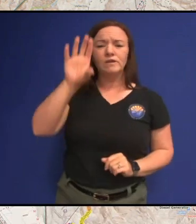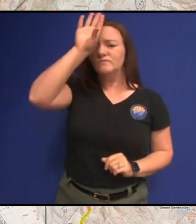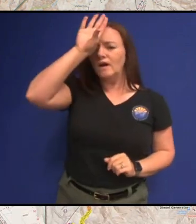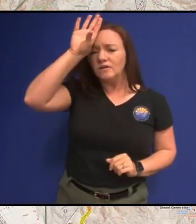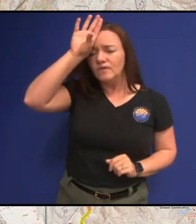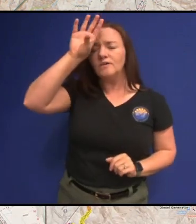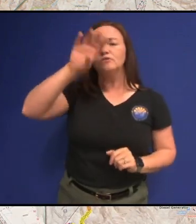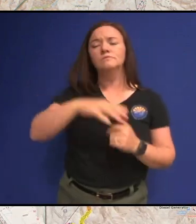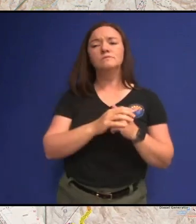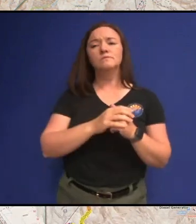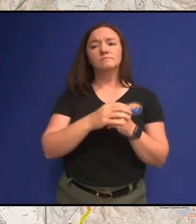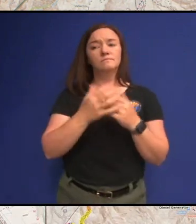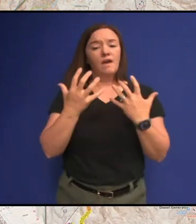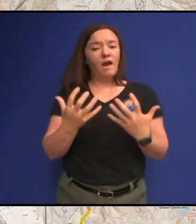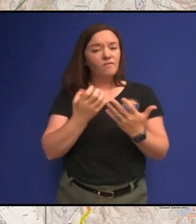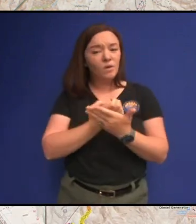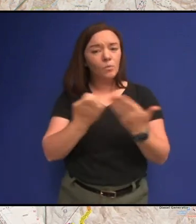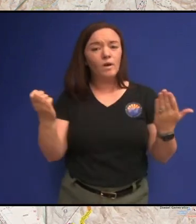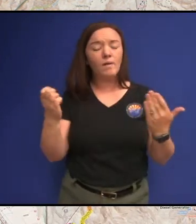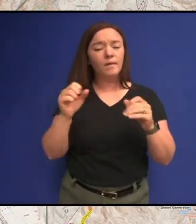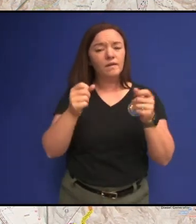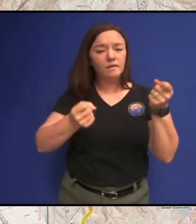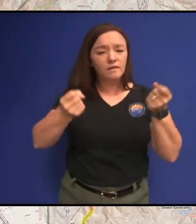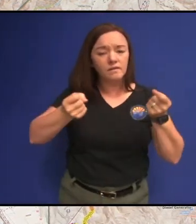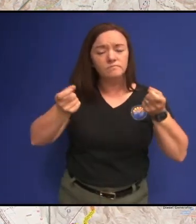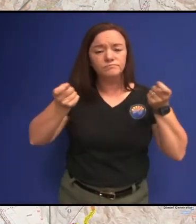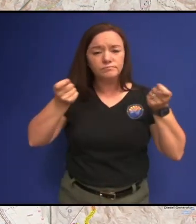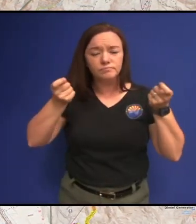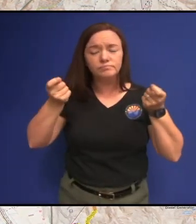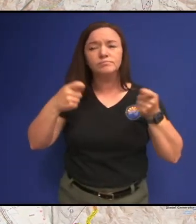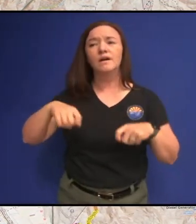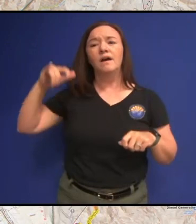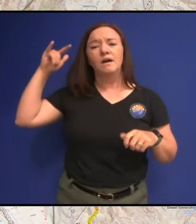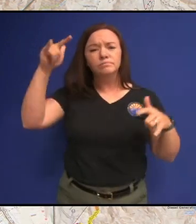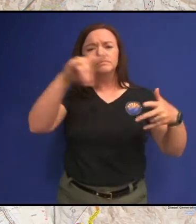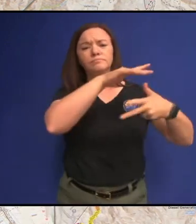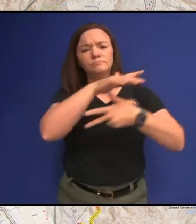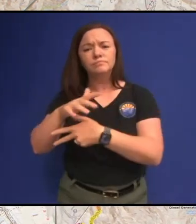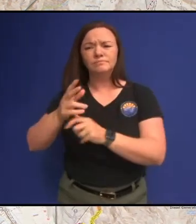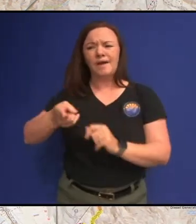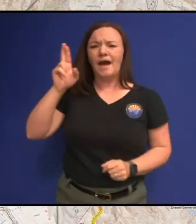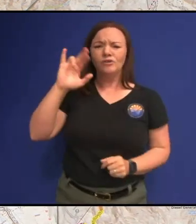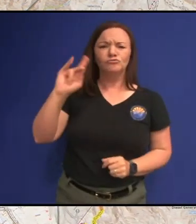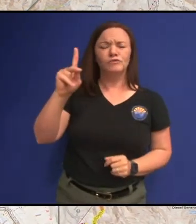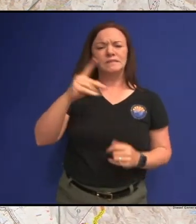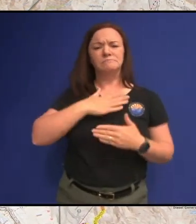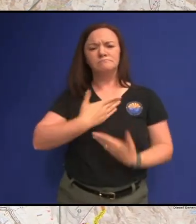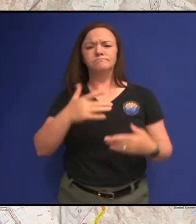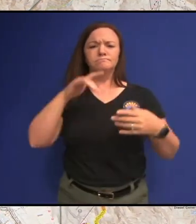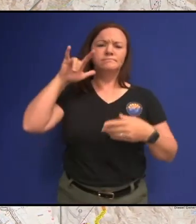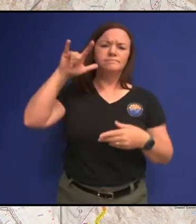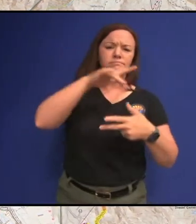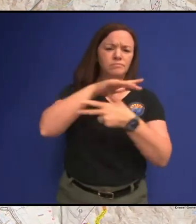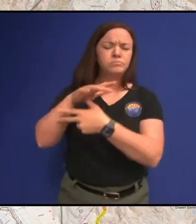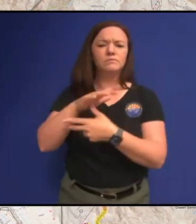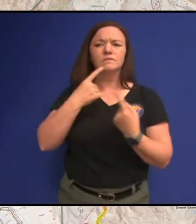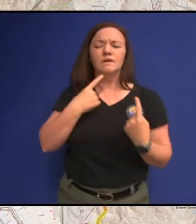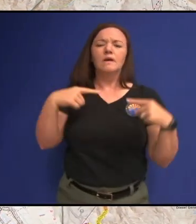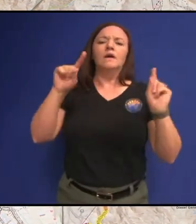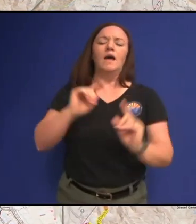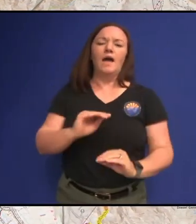and hours of aviators flying high-risk missions over multiple days to achieve that. And I just want to take a minute